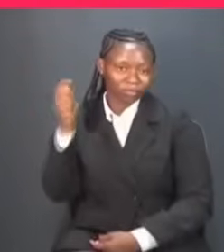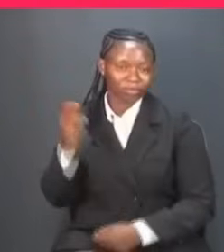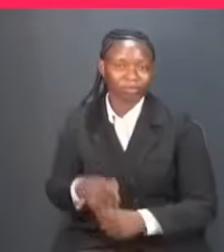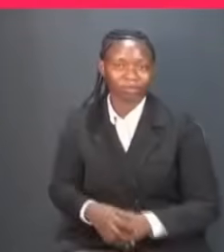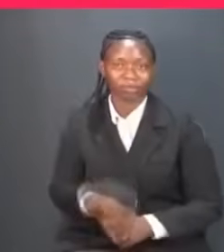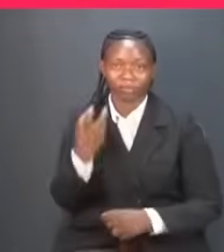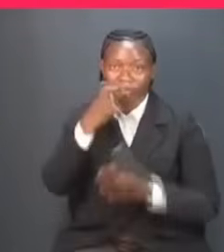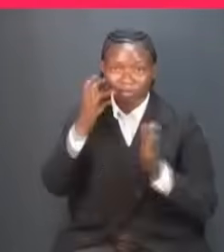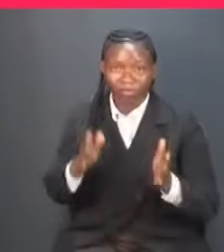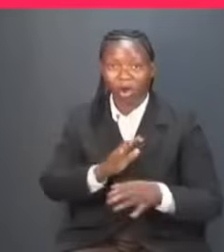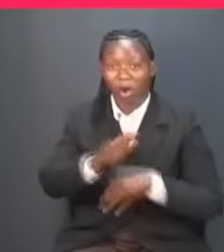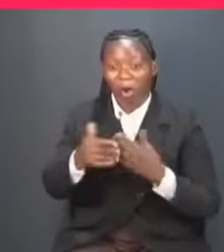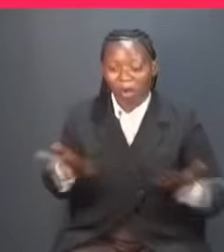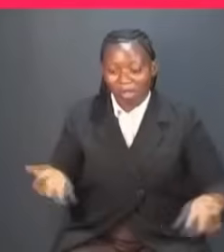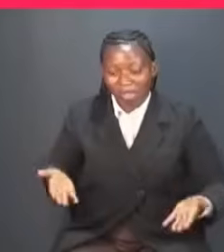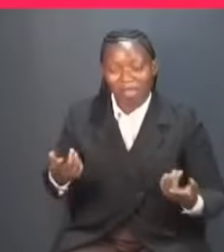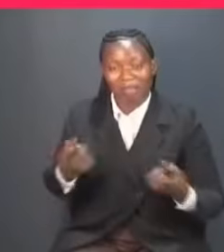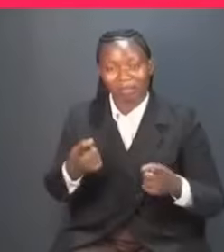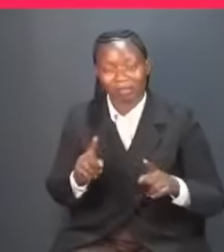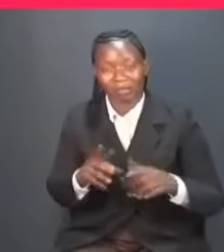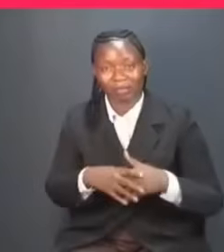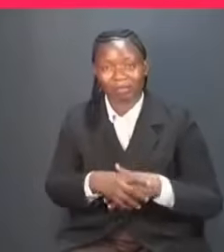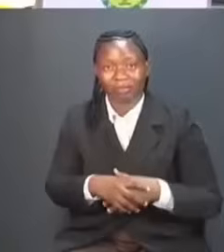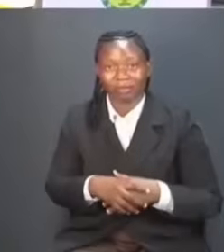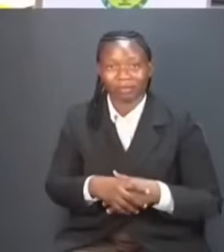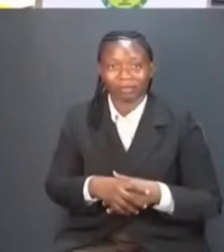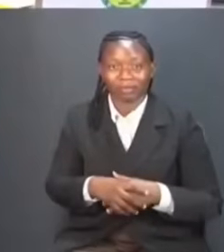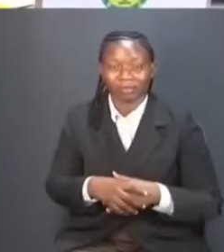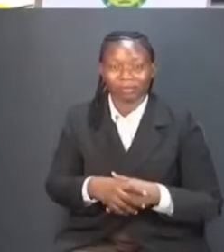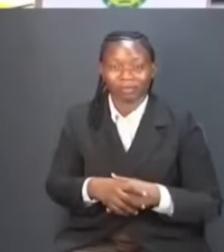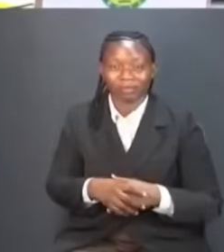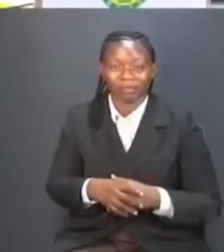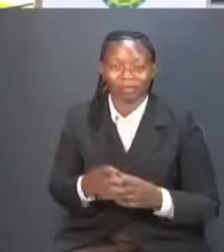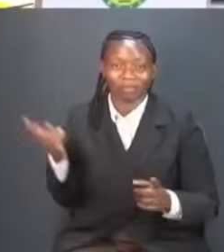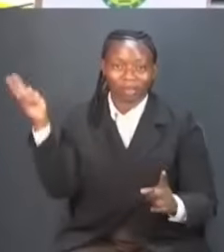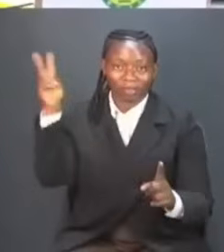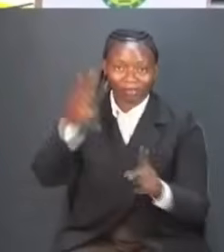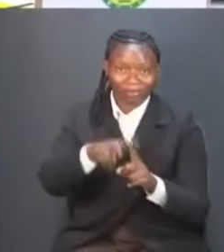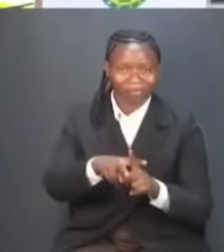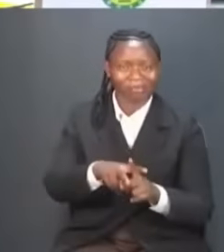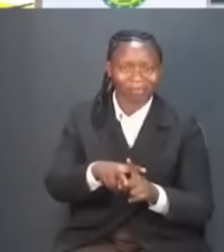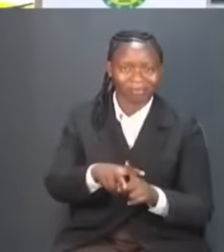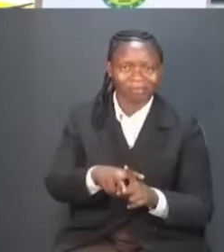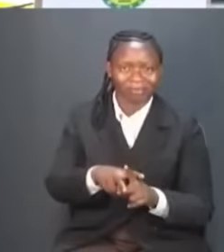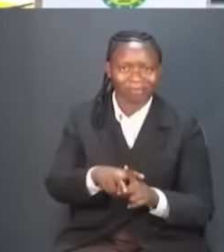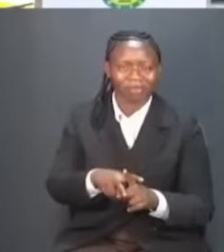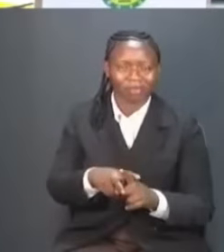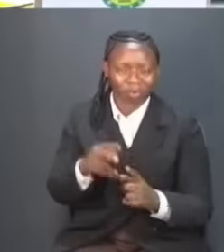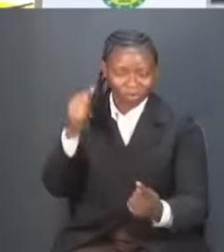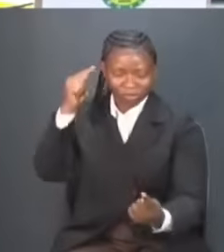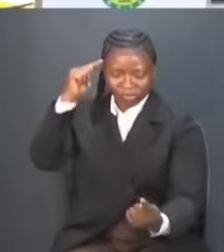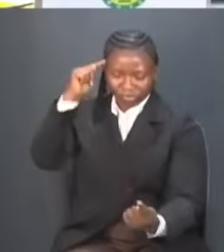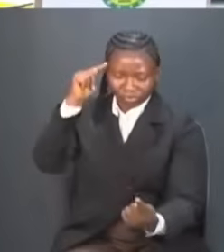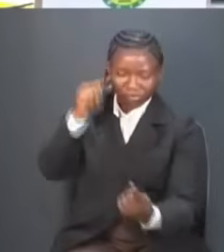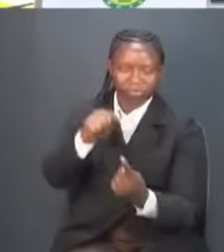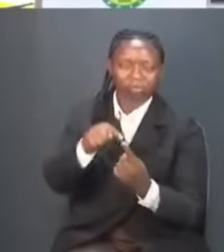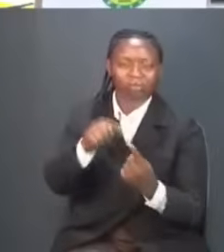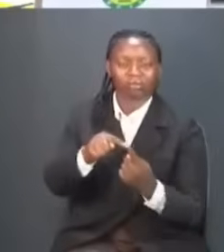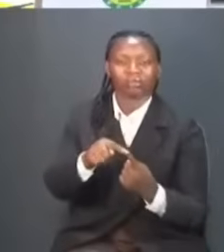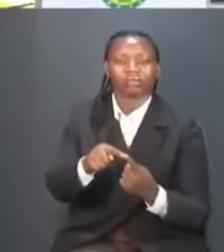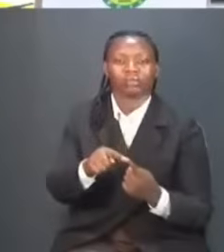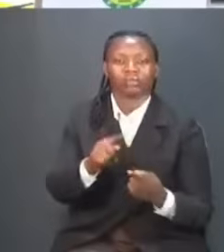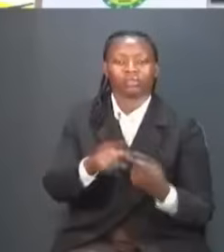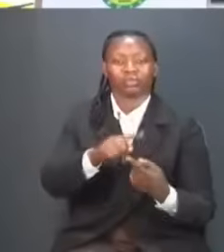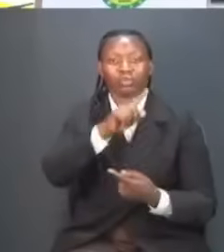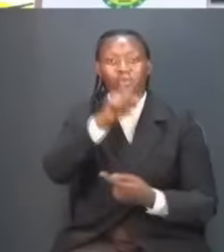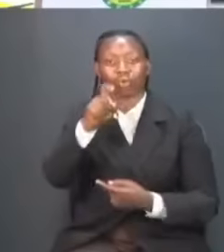Speaker, we were all here when he mounted his application. And the application was specific to